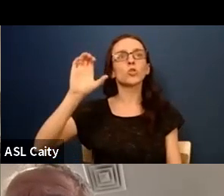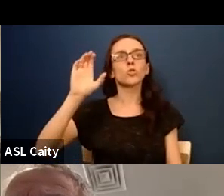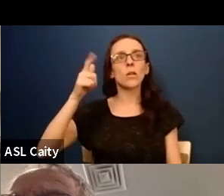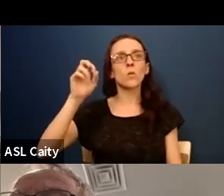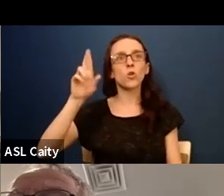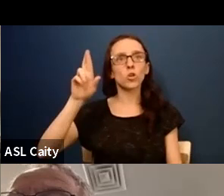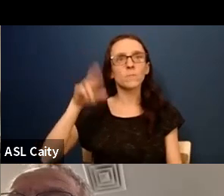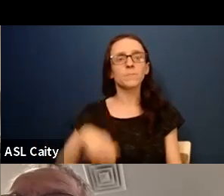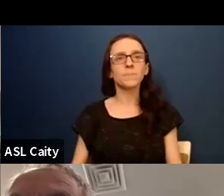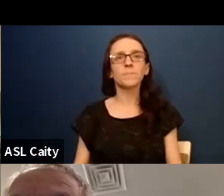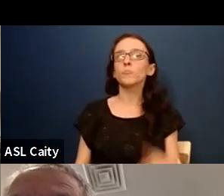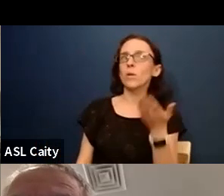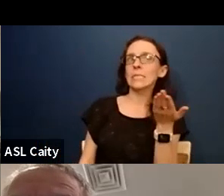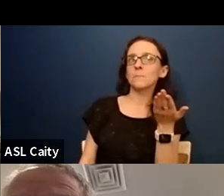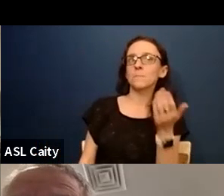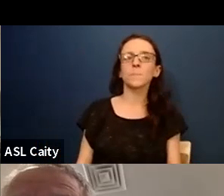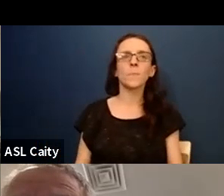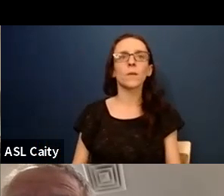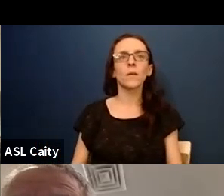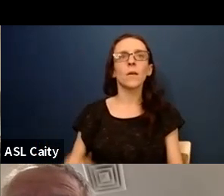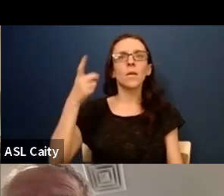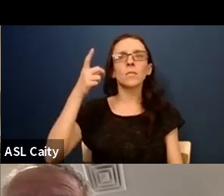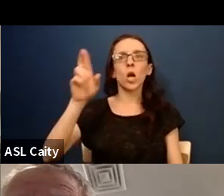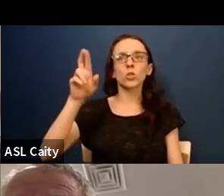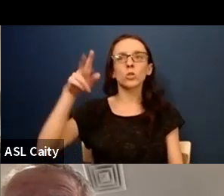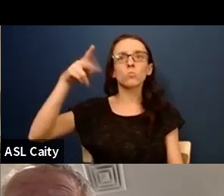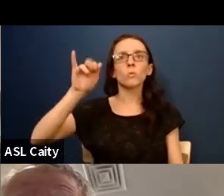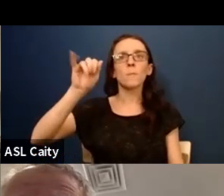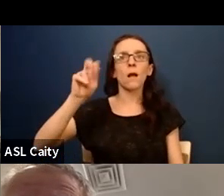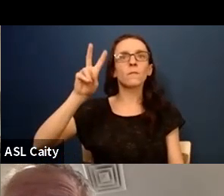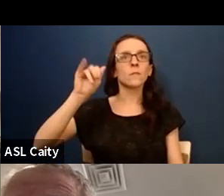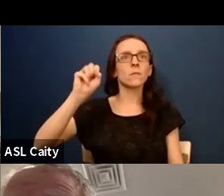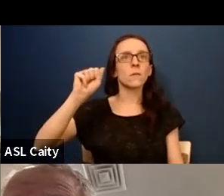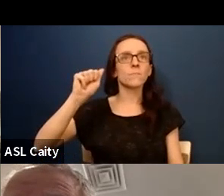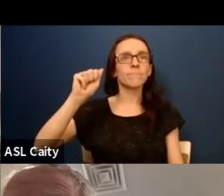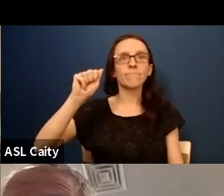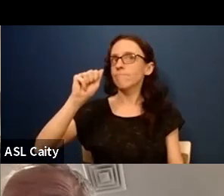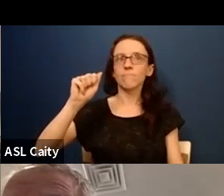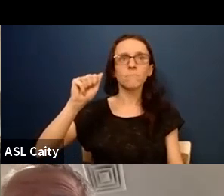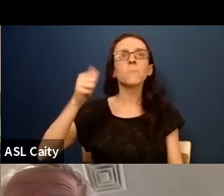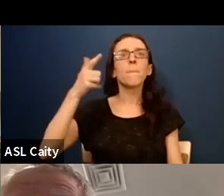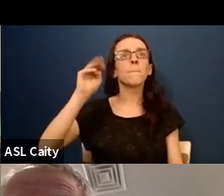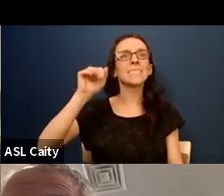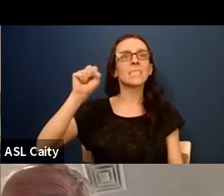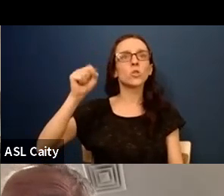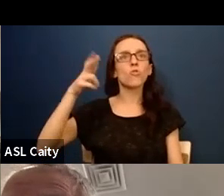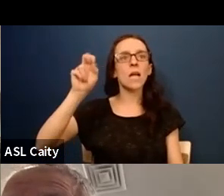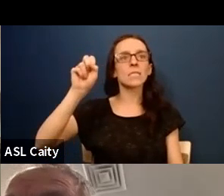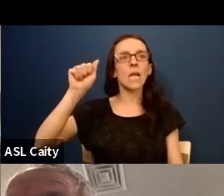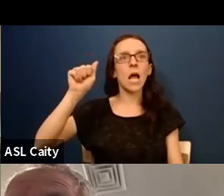Mr. Kreger, Present. Dr. Freeman Wisdom, Ms. Grassa,